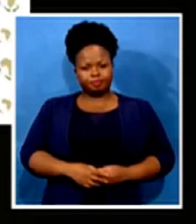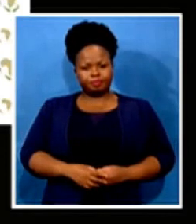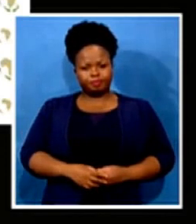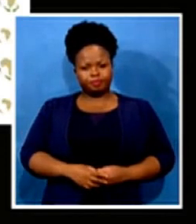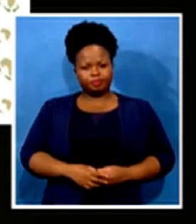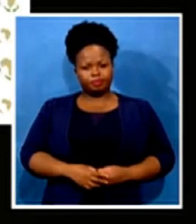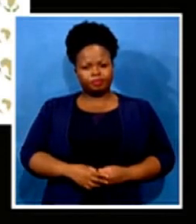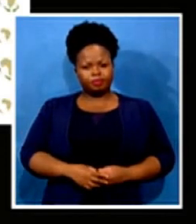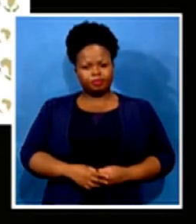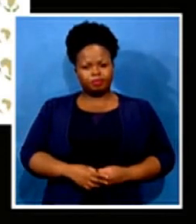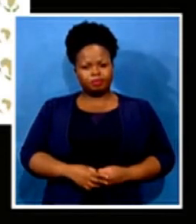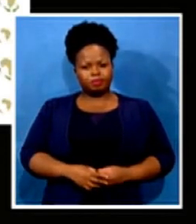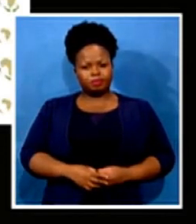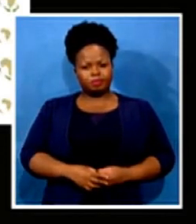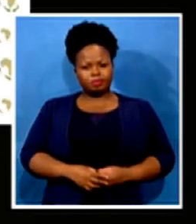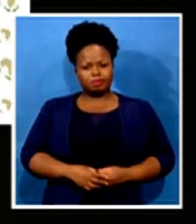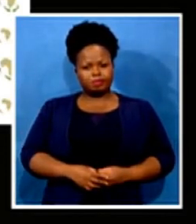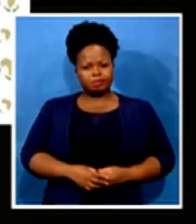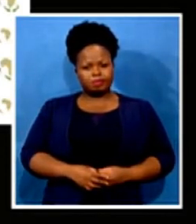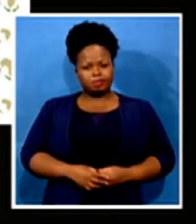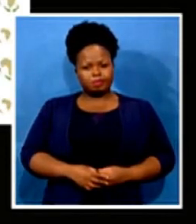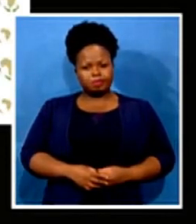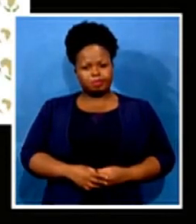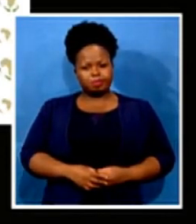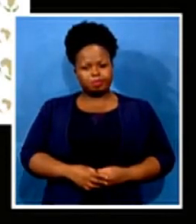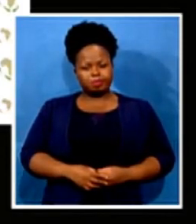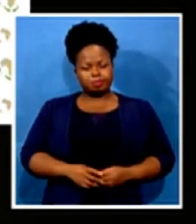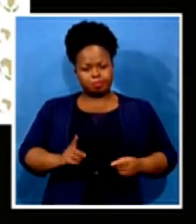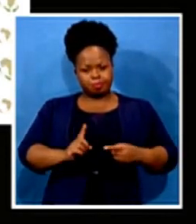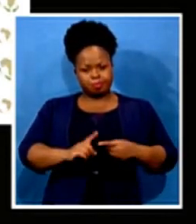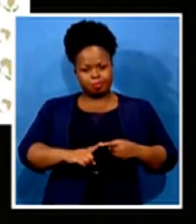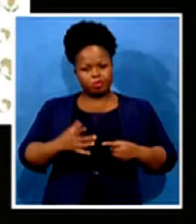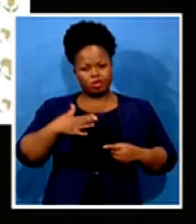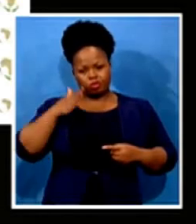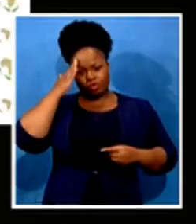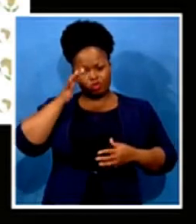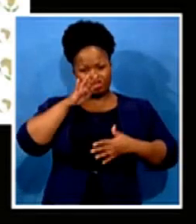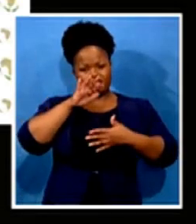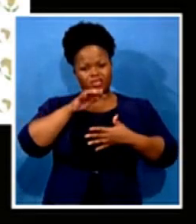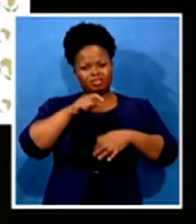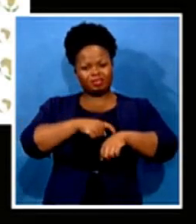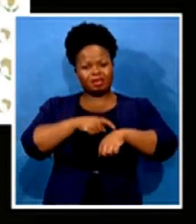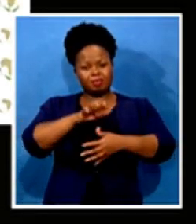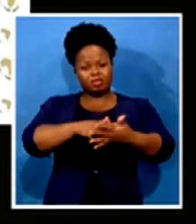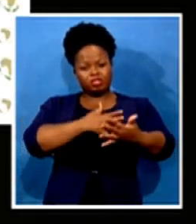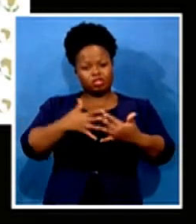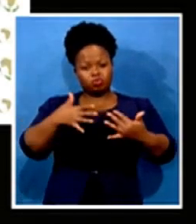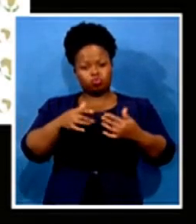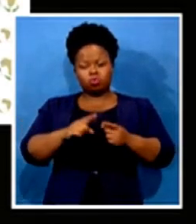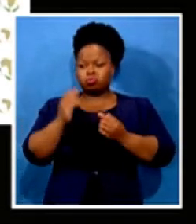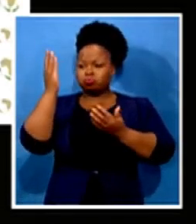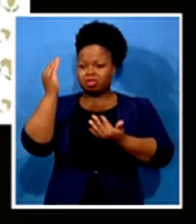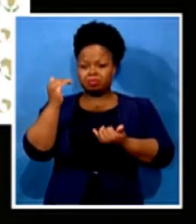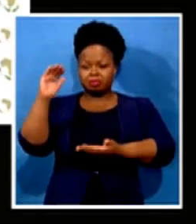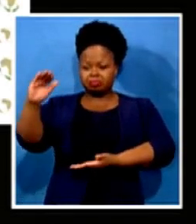asking about the schedule, the times that we expect the vaccination to be in Africa. And I